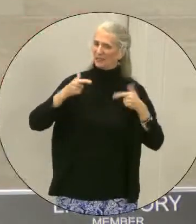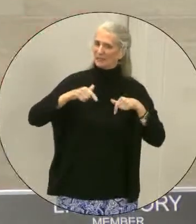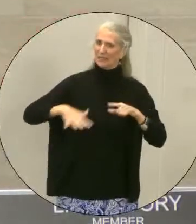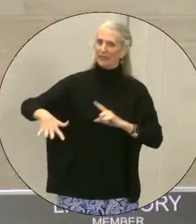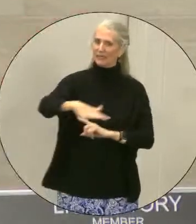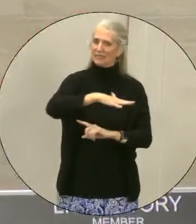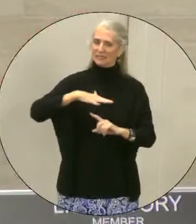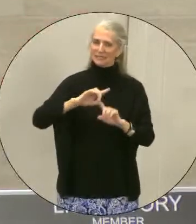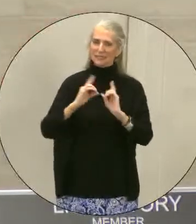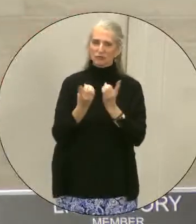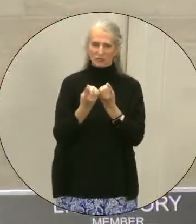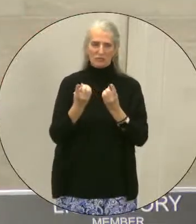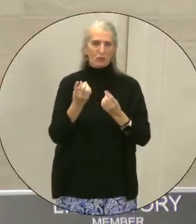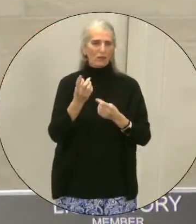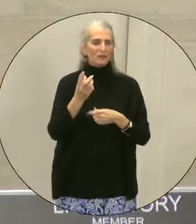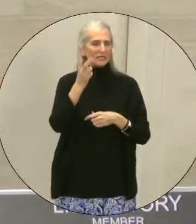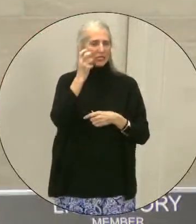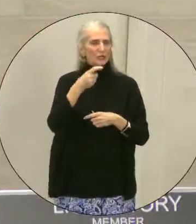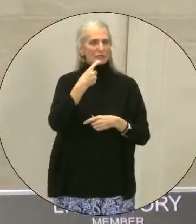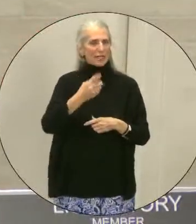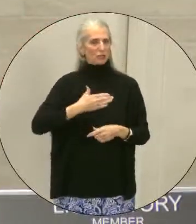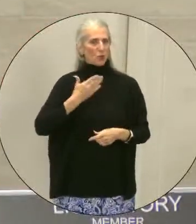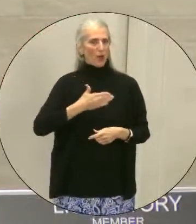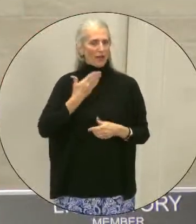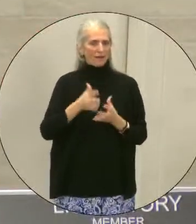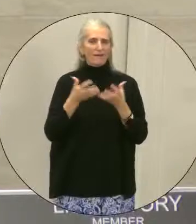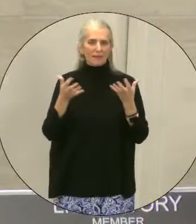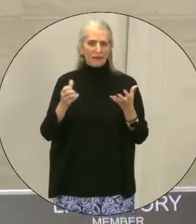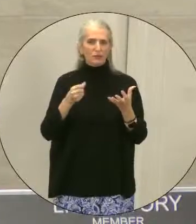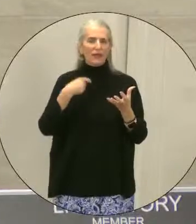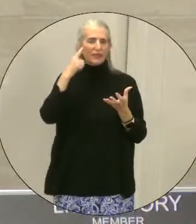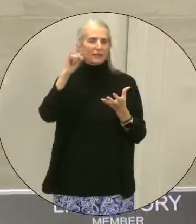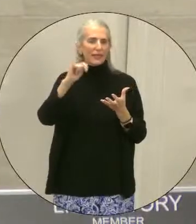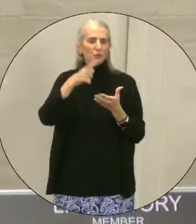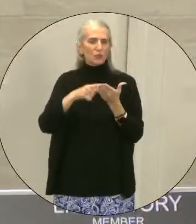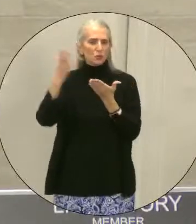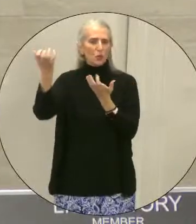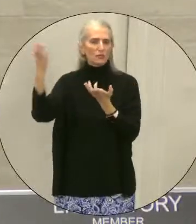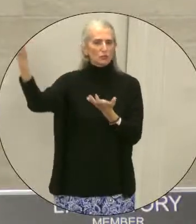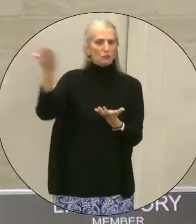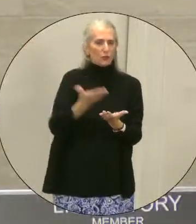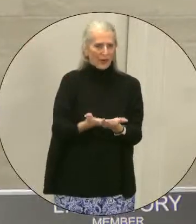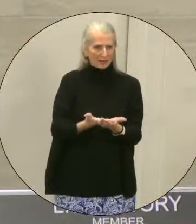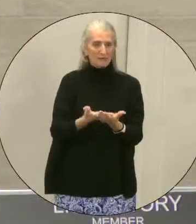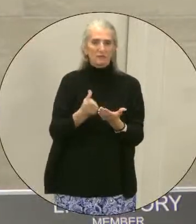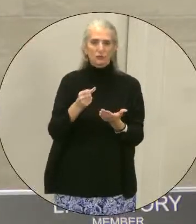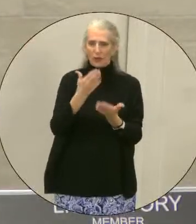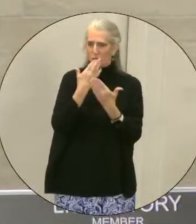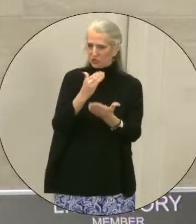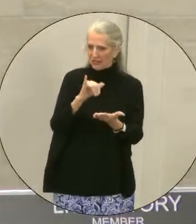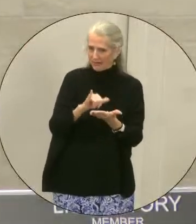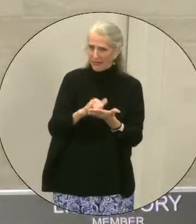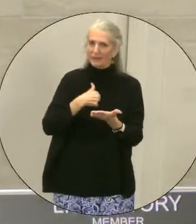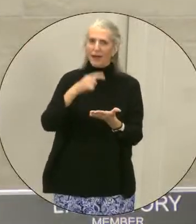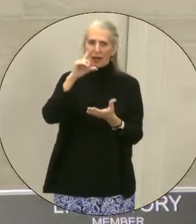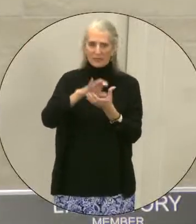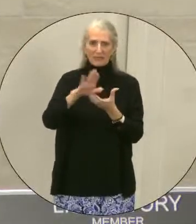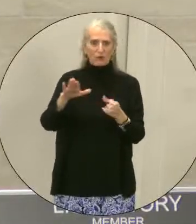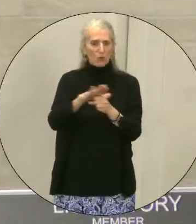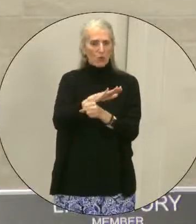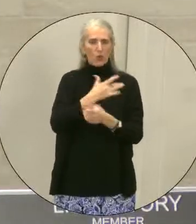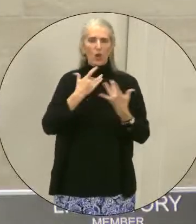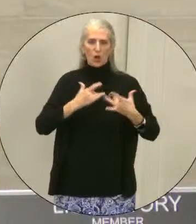her saying joy a lot, I really think that's what she's wanting to bring. And so I appreciated that. I believe she'll put her whole heart into the